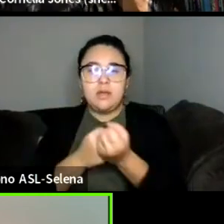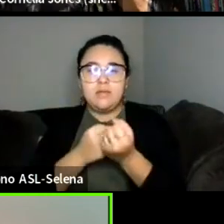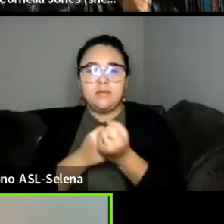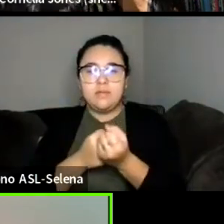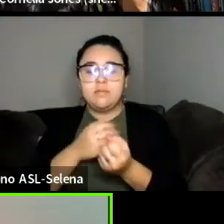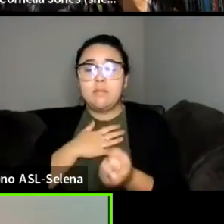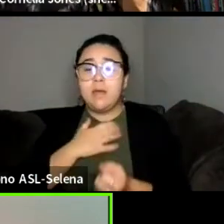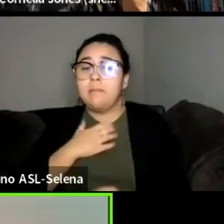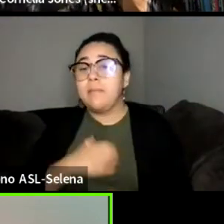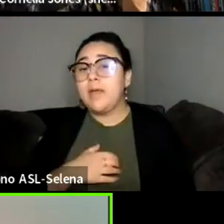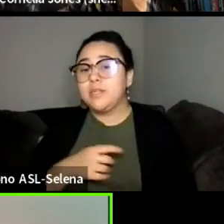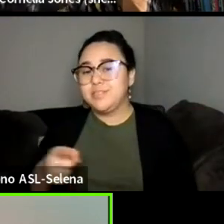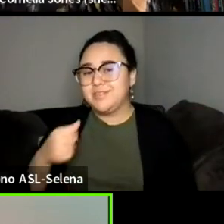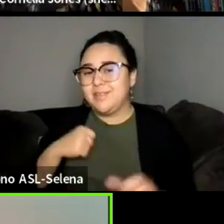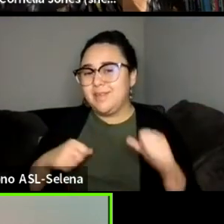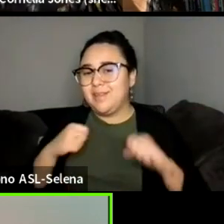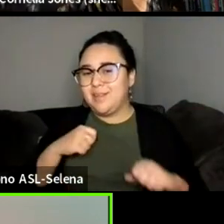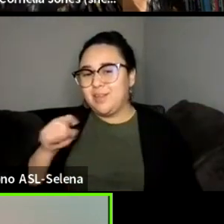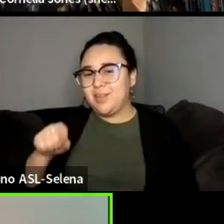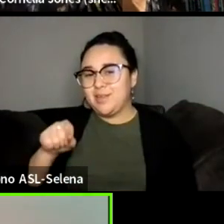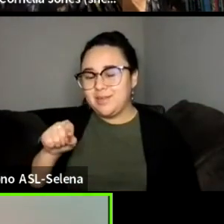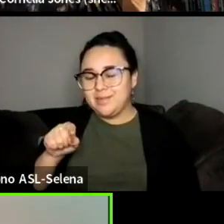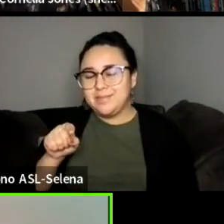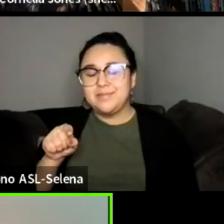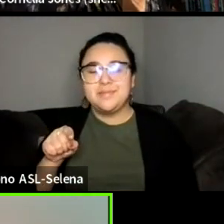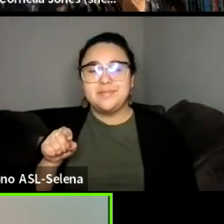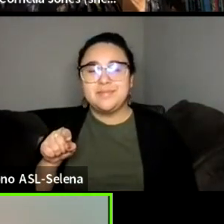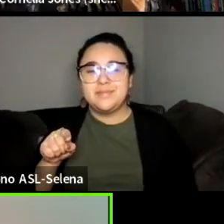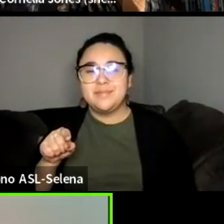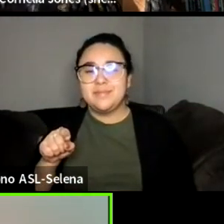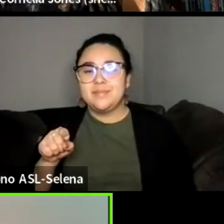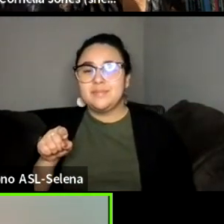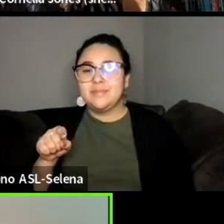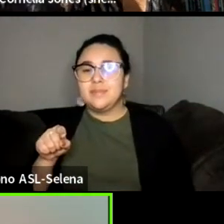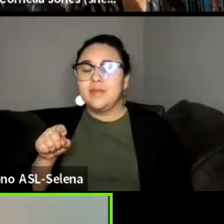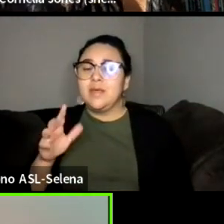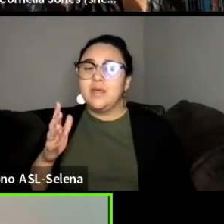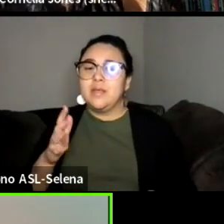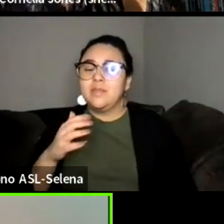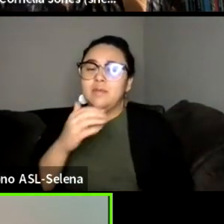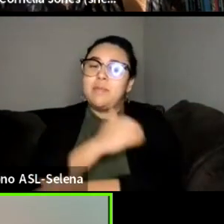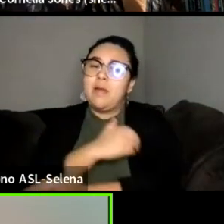passion lies in theater. And it's the power of communication through theater.